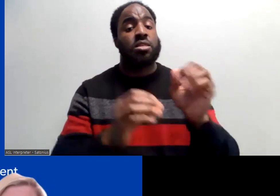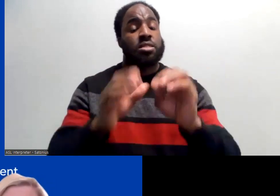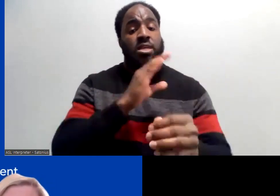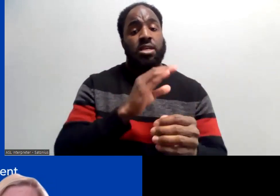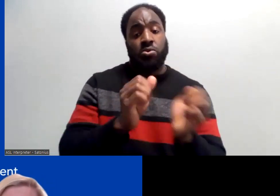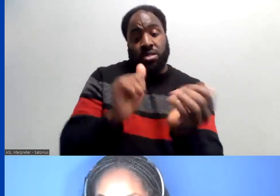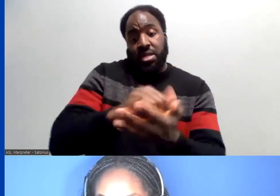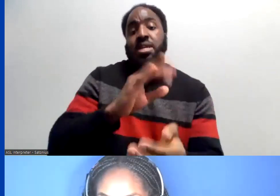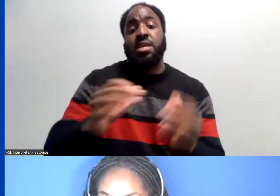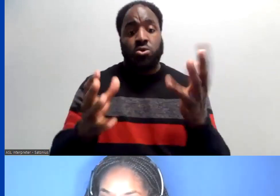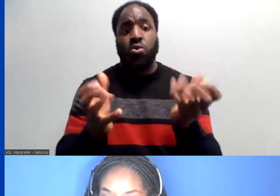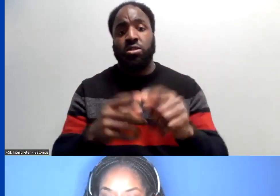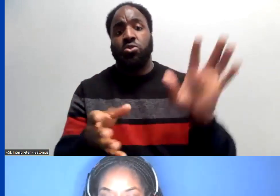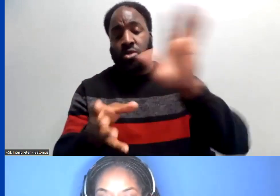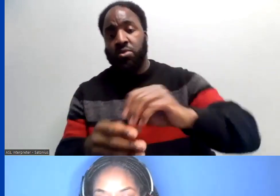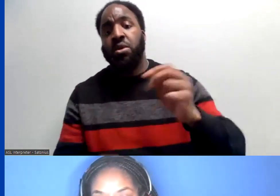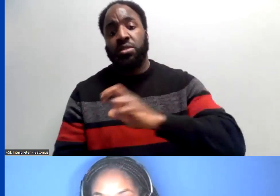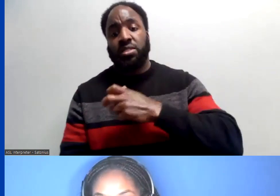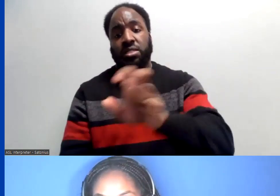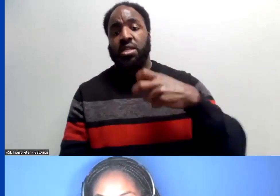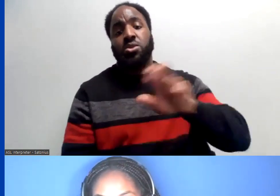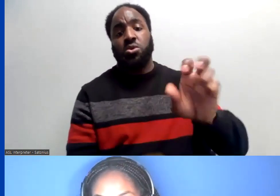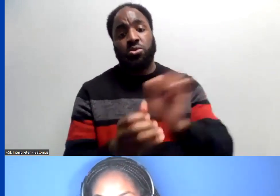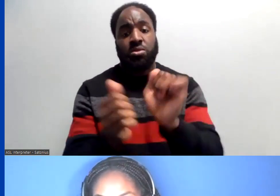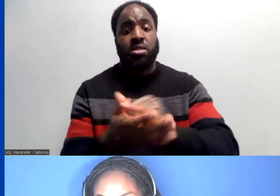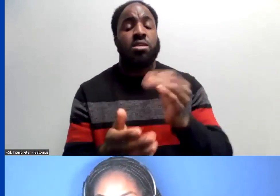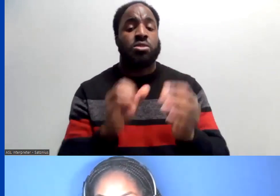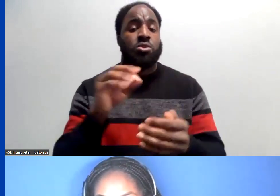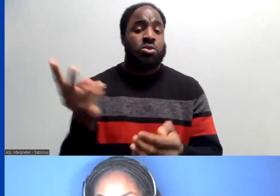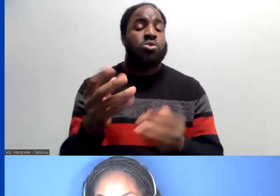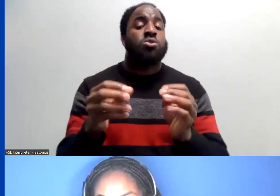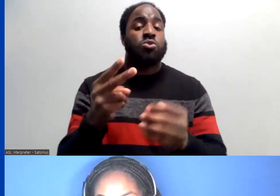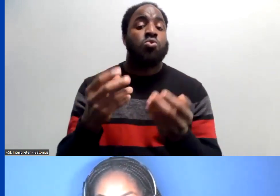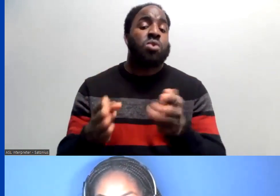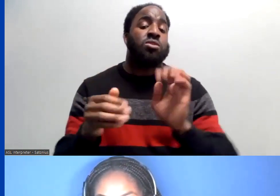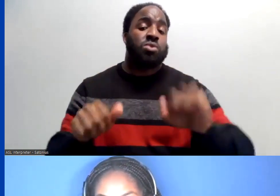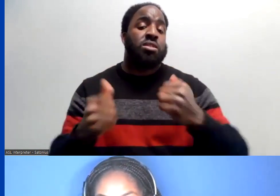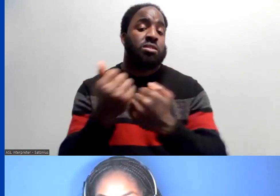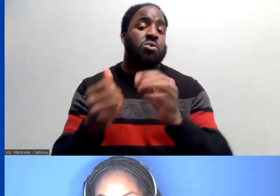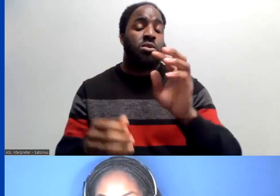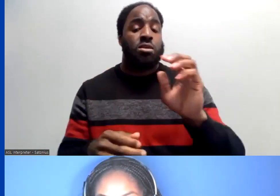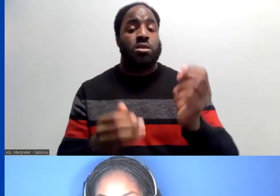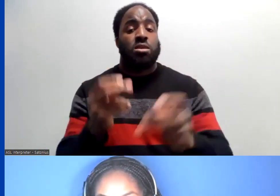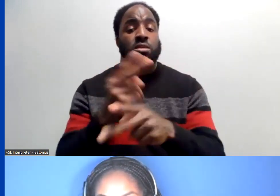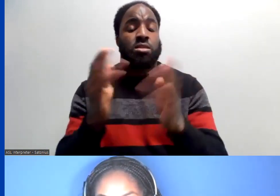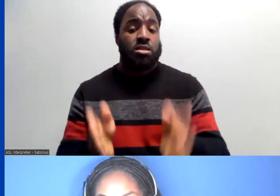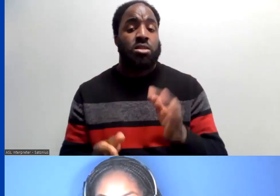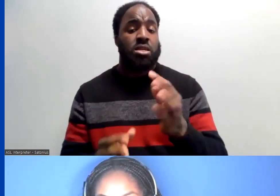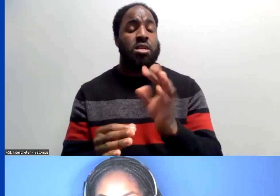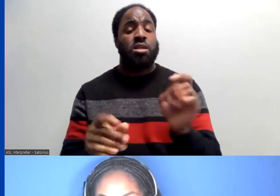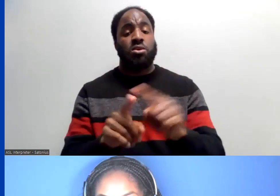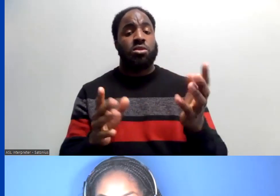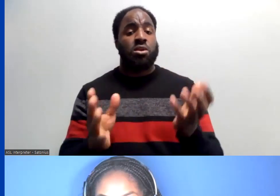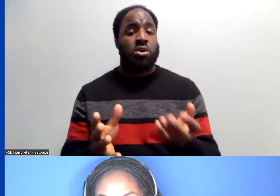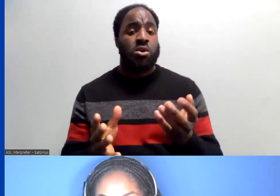that. So those are a few of the ways that we're looking to support our caregivers. I think finally, what I want to note is our